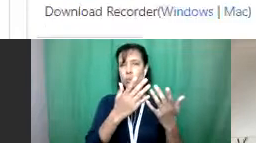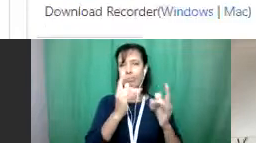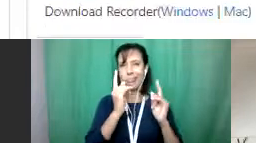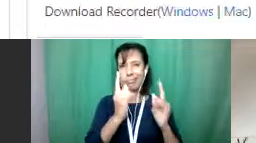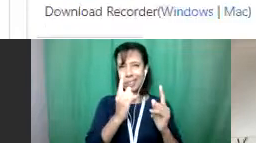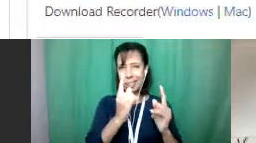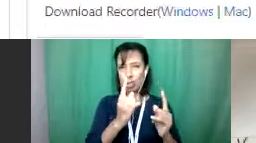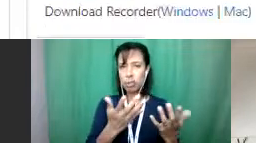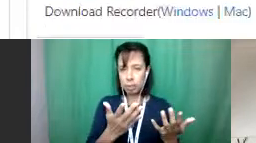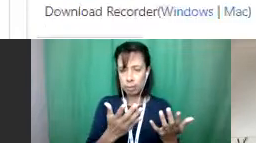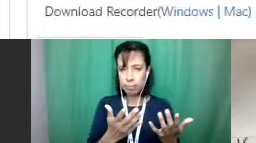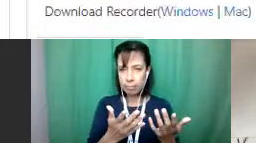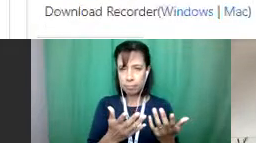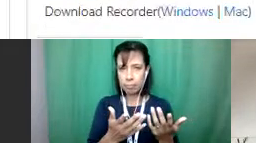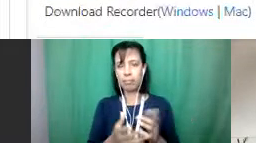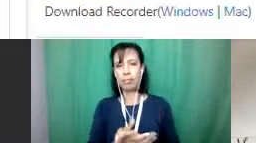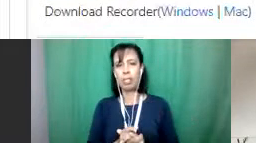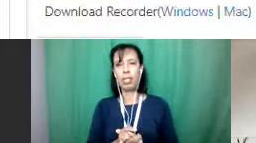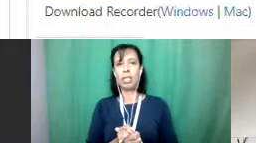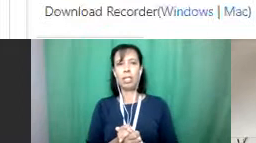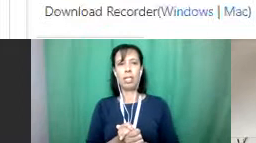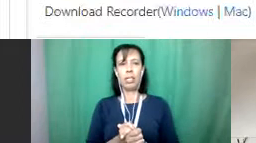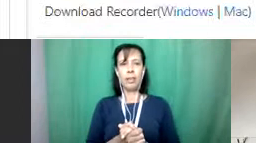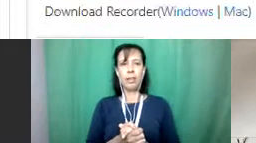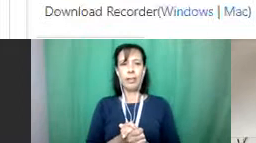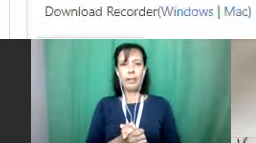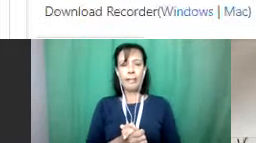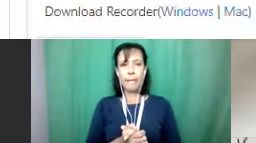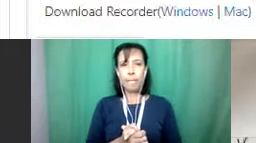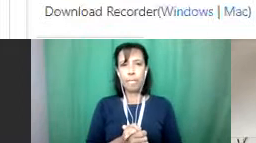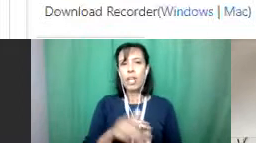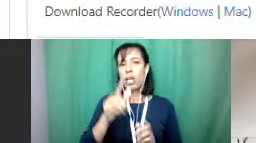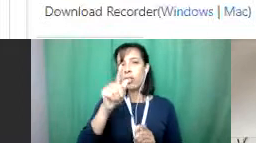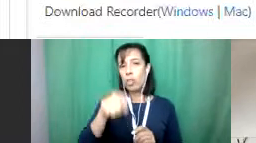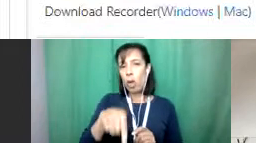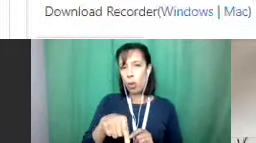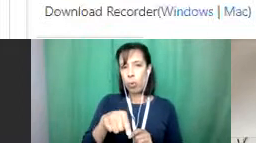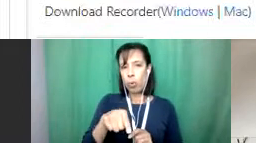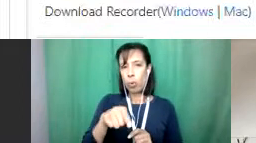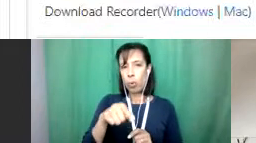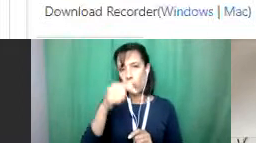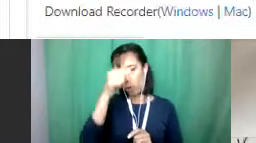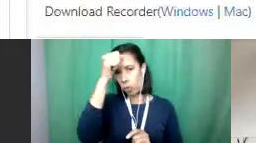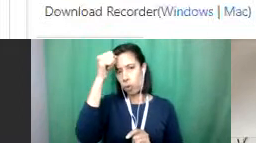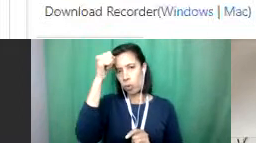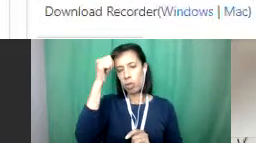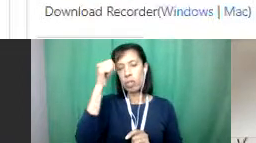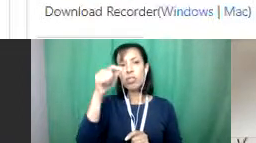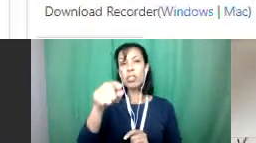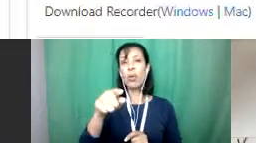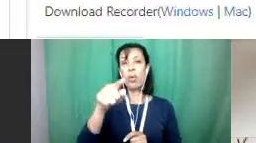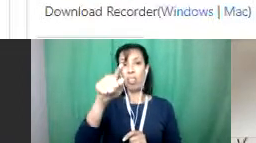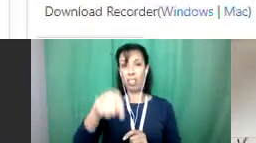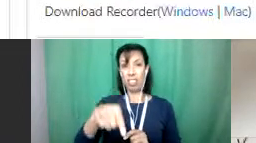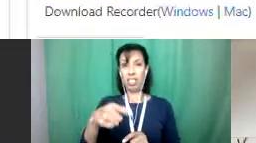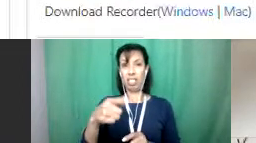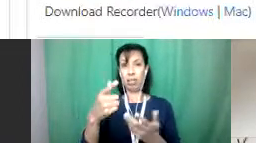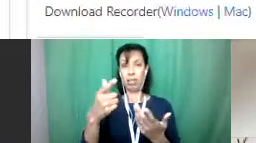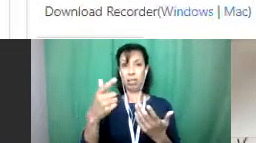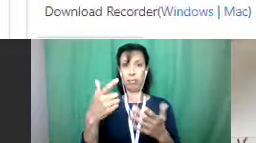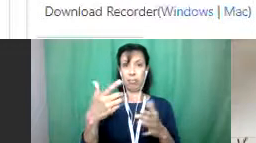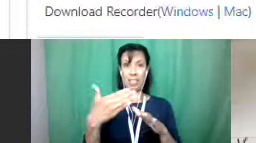So those were the some of the activities I was suggesting that you would do before this session. If you've not looked at that stuff now, that's